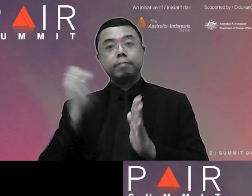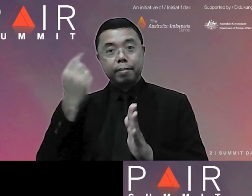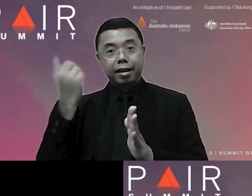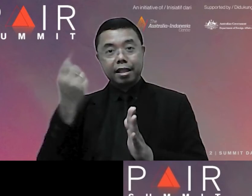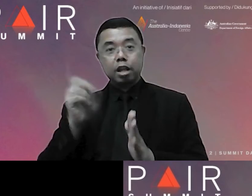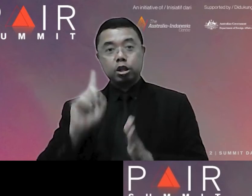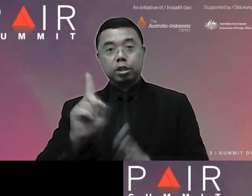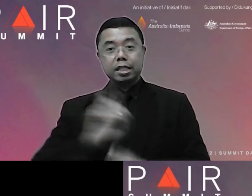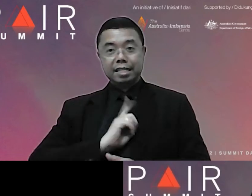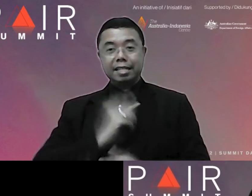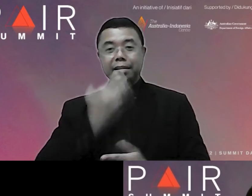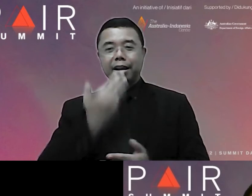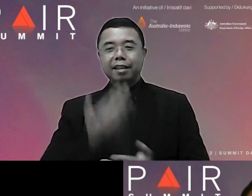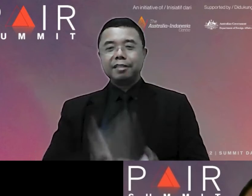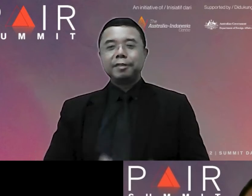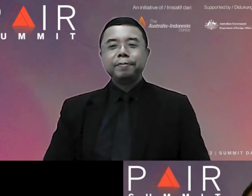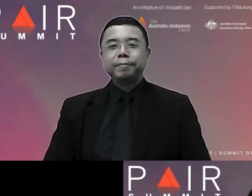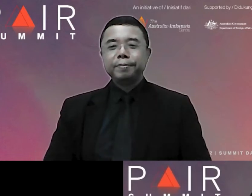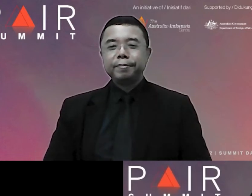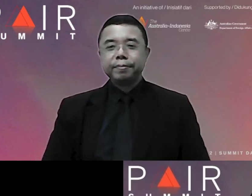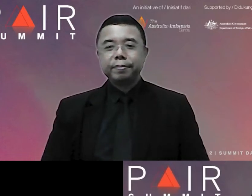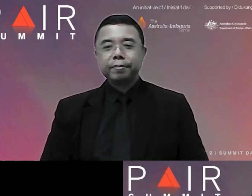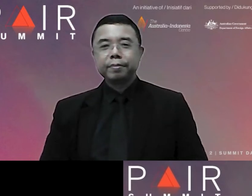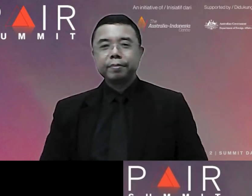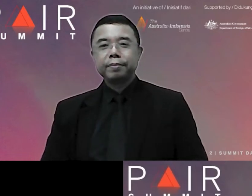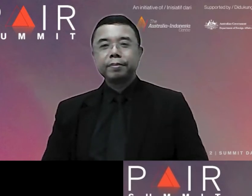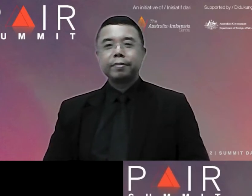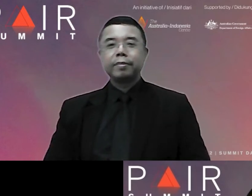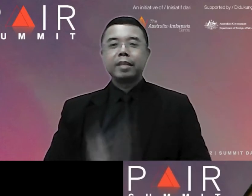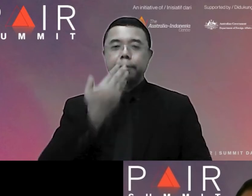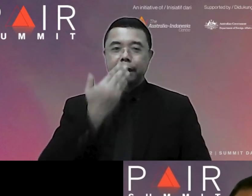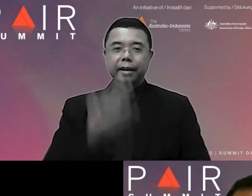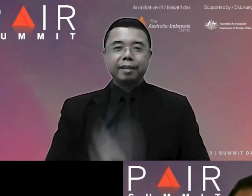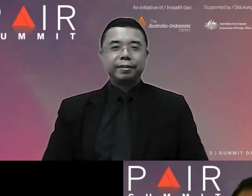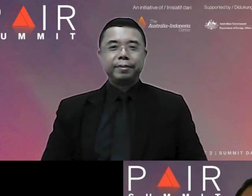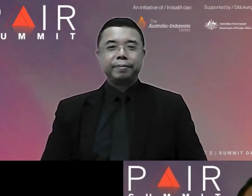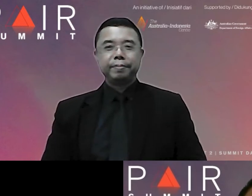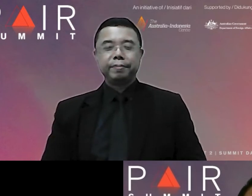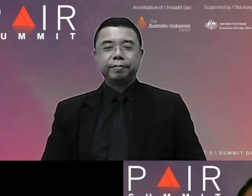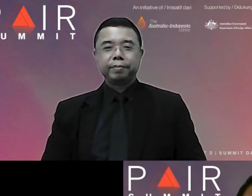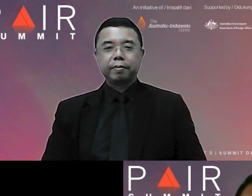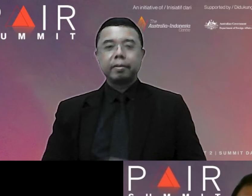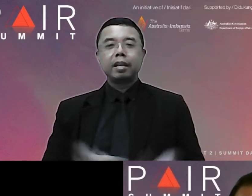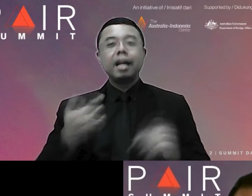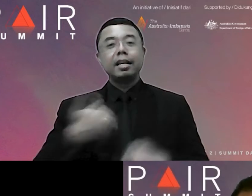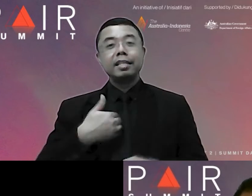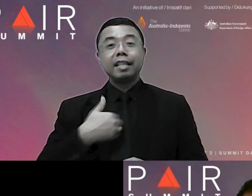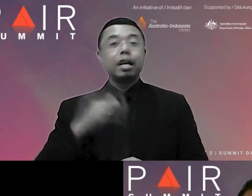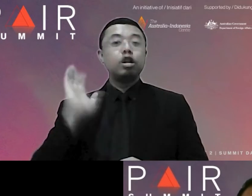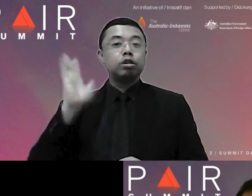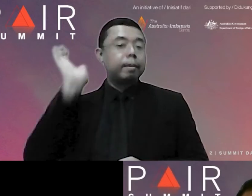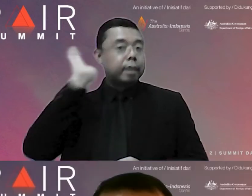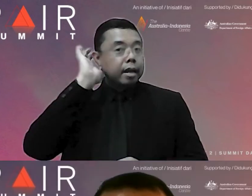Thank you. Thank you, Simon. I just say there's 10 more layers of complexity here, but help us sift through